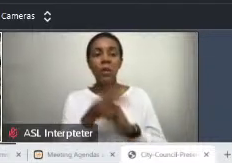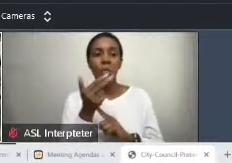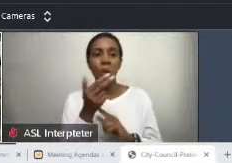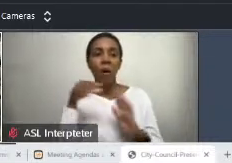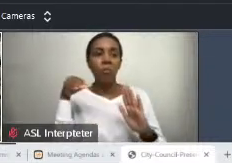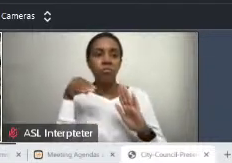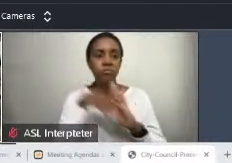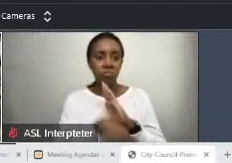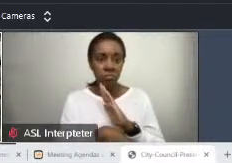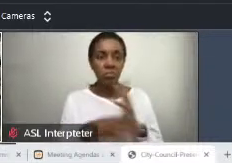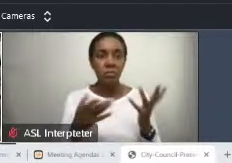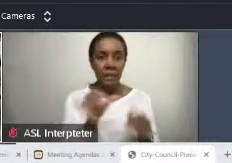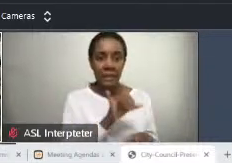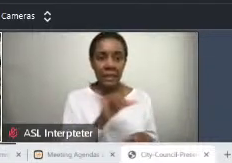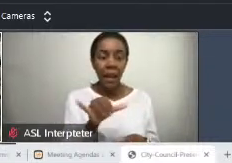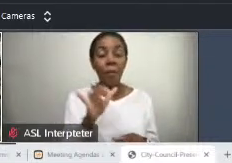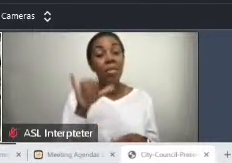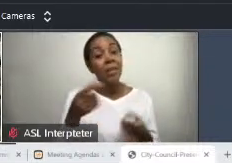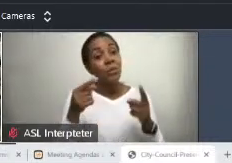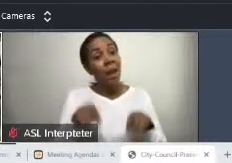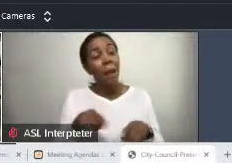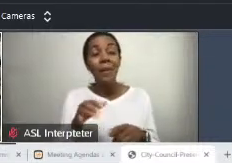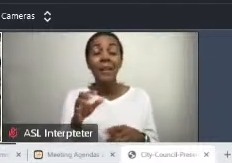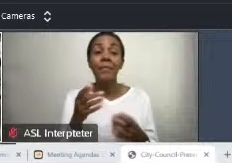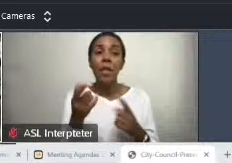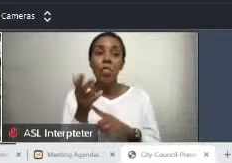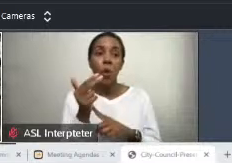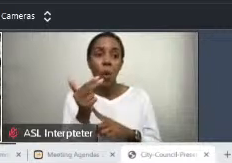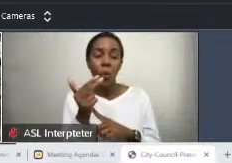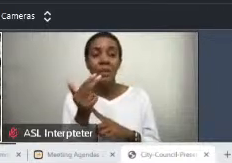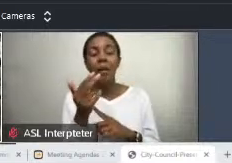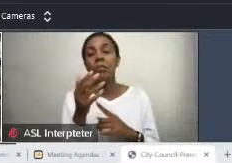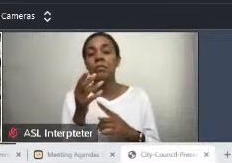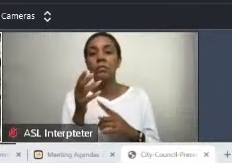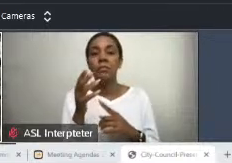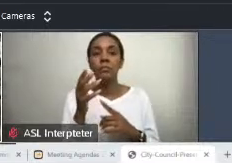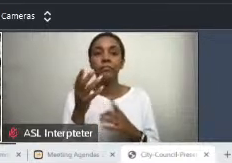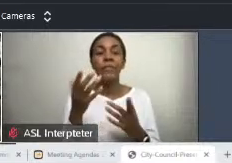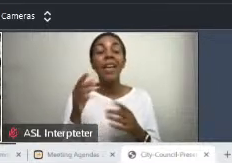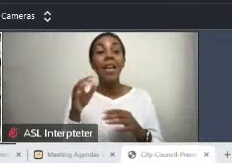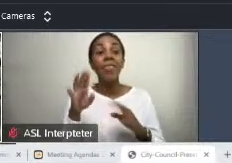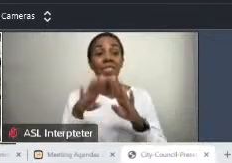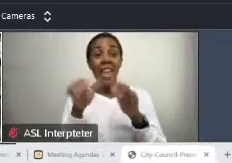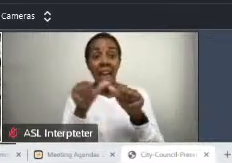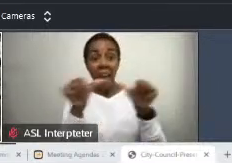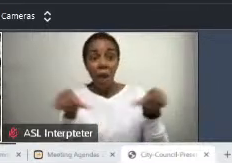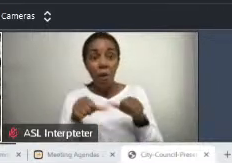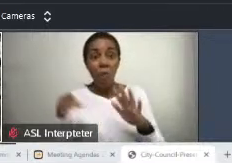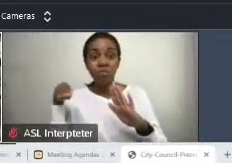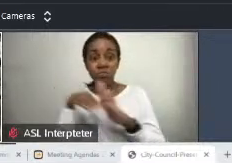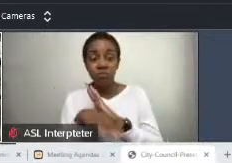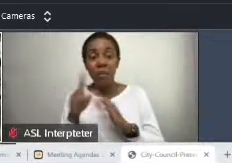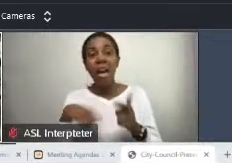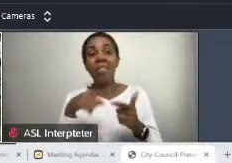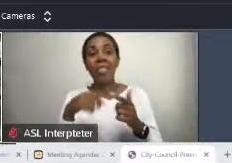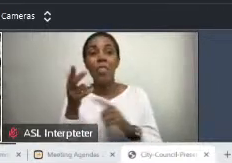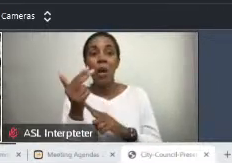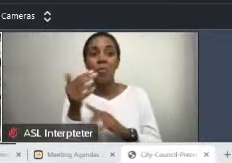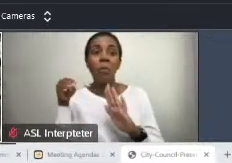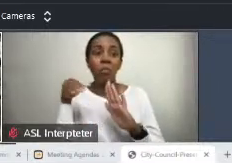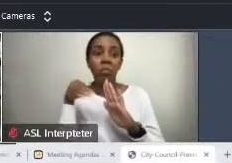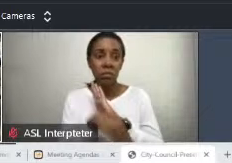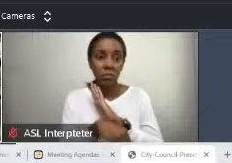a hotel sort of deteriorate. The neighborhood goes first, and I can assure you, as you all know,